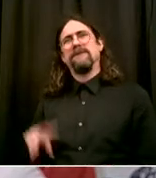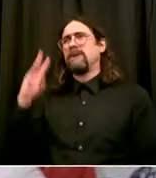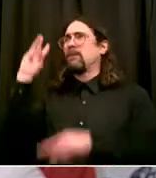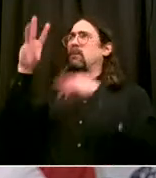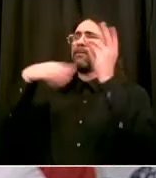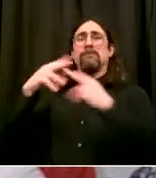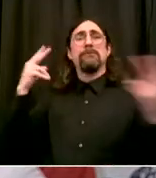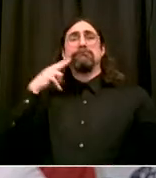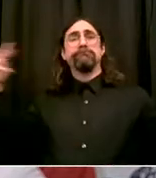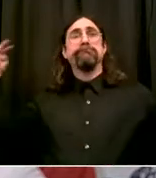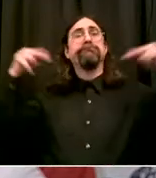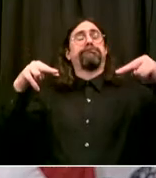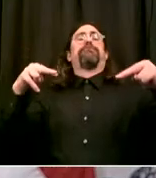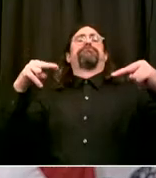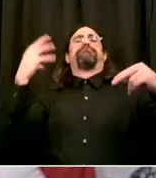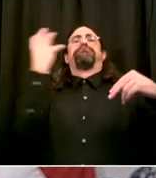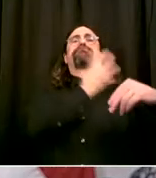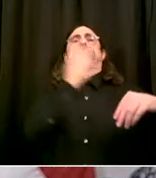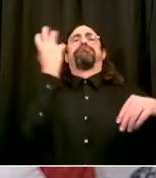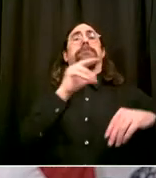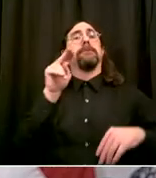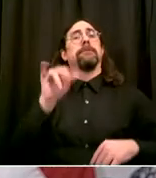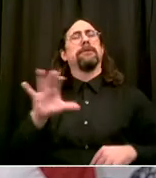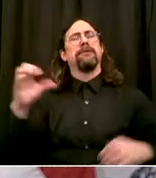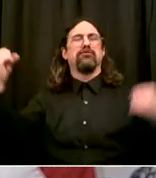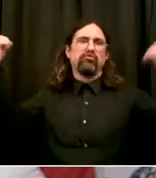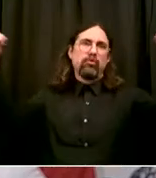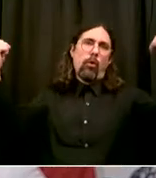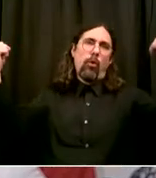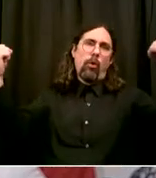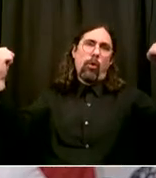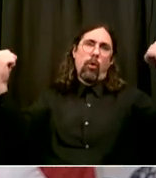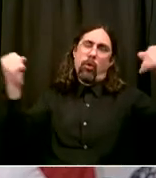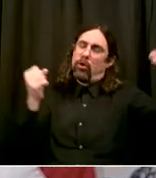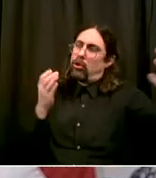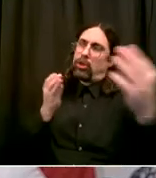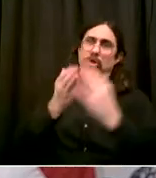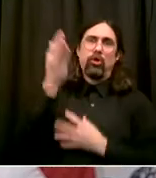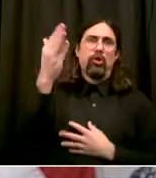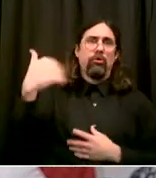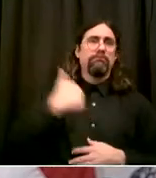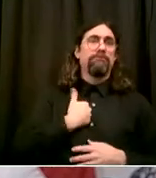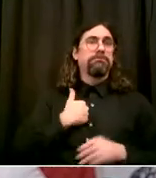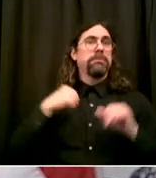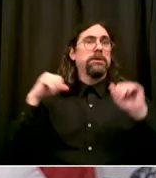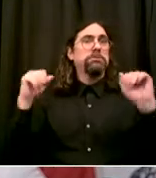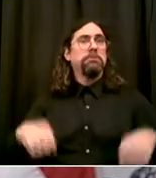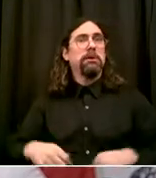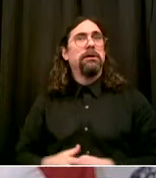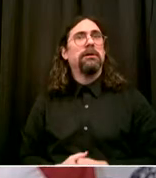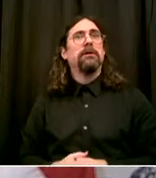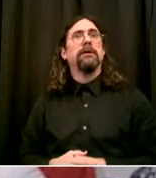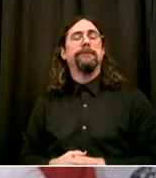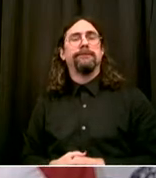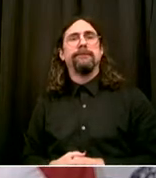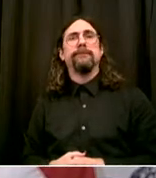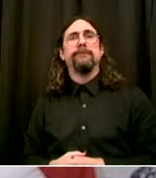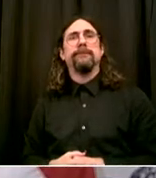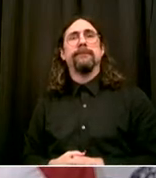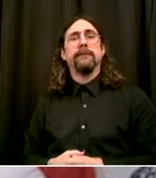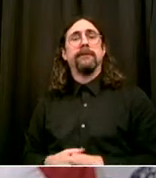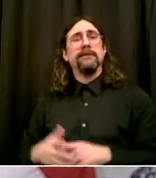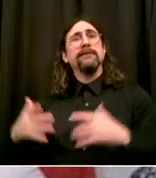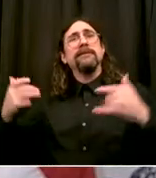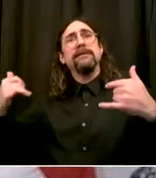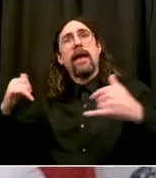like to recover, to come back. We're going to do what New York City has done so many times before, to show people not just a comeback, but making things better than